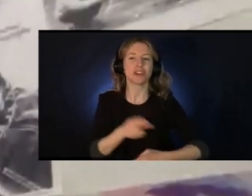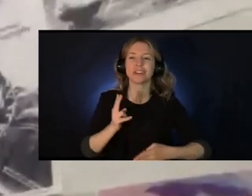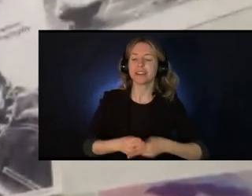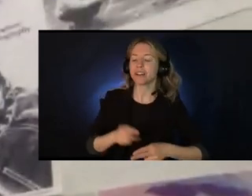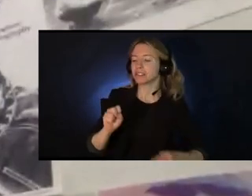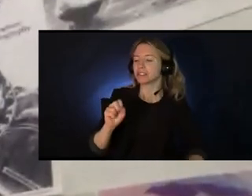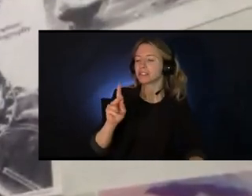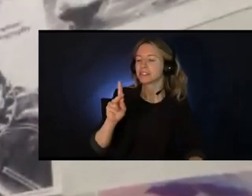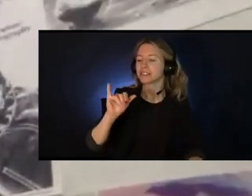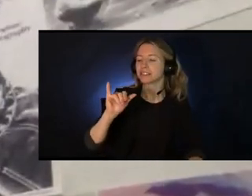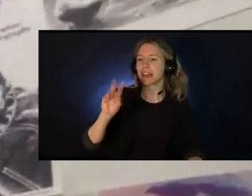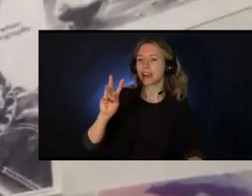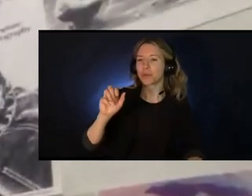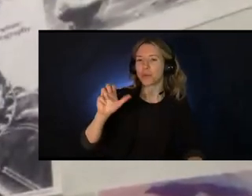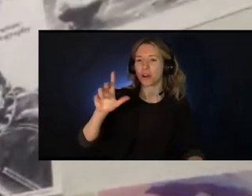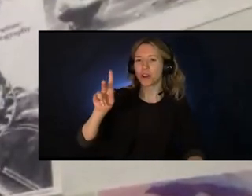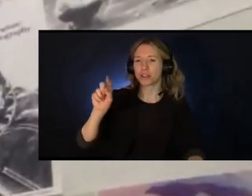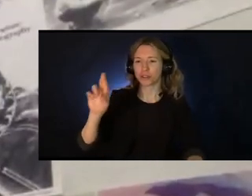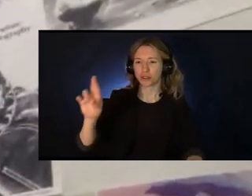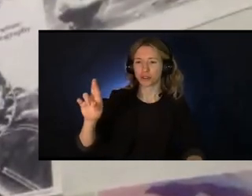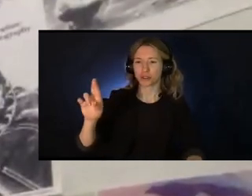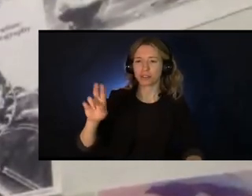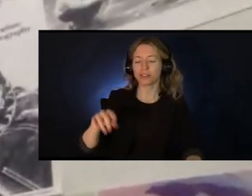I took pictures of iron workers.